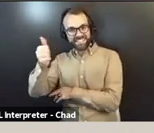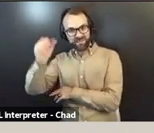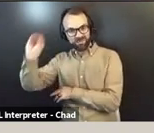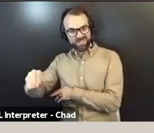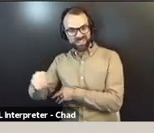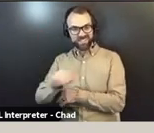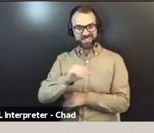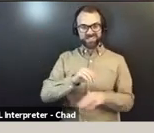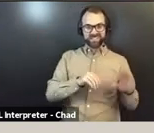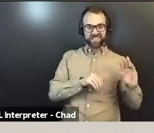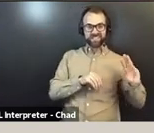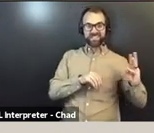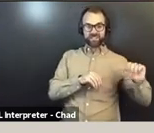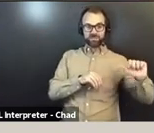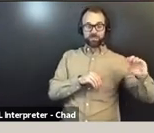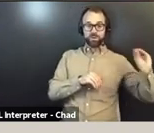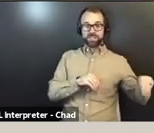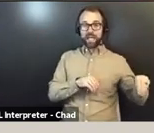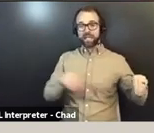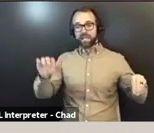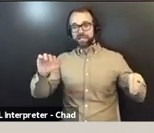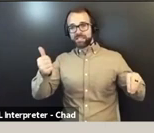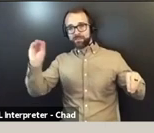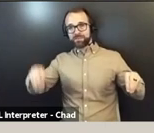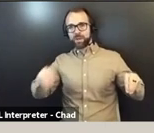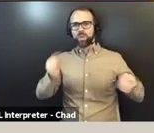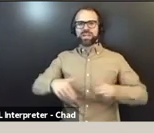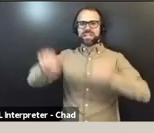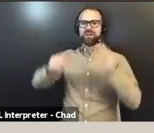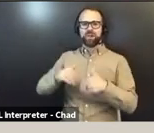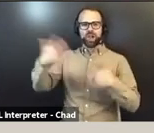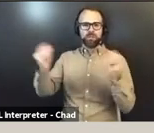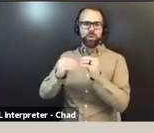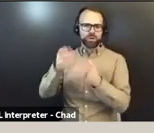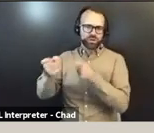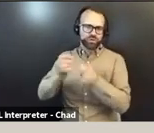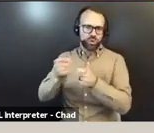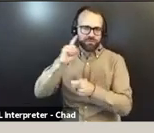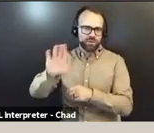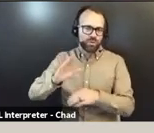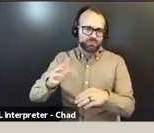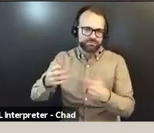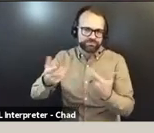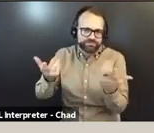10% is going to look a lot larger, and you're giving away a lot more of the company in control. So that's just a quick